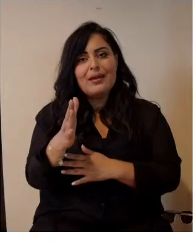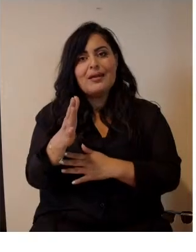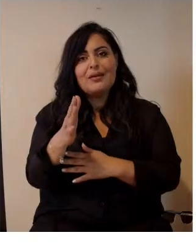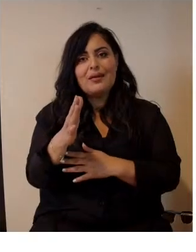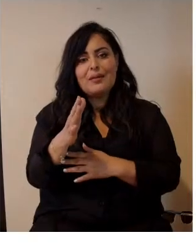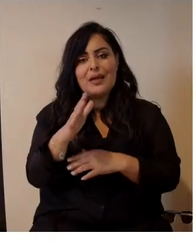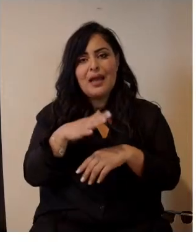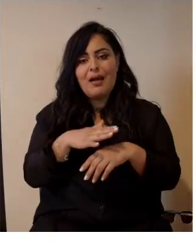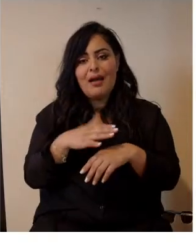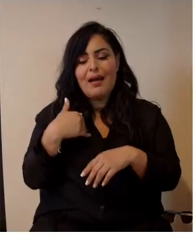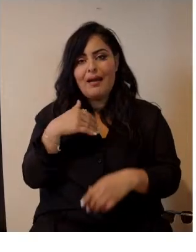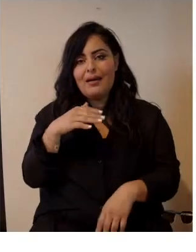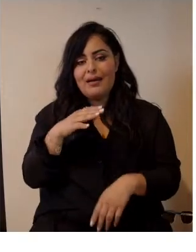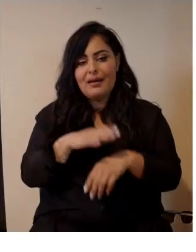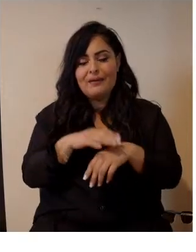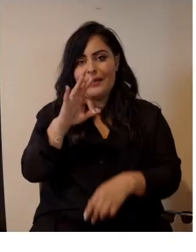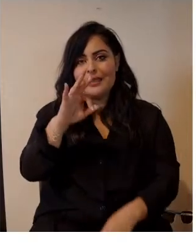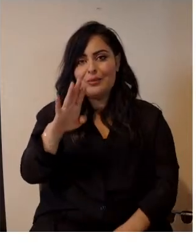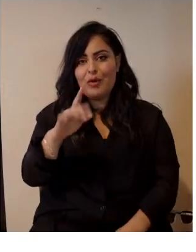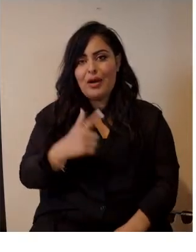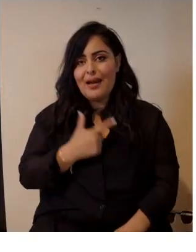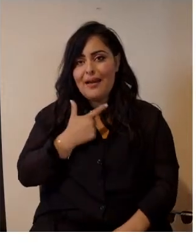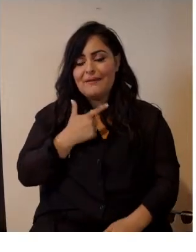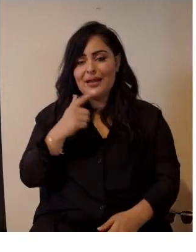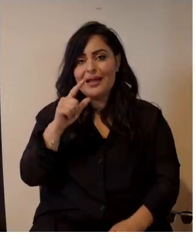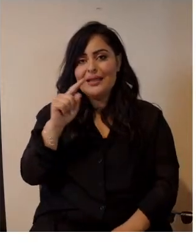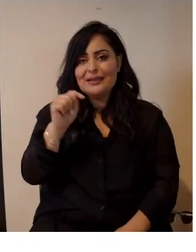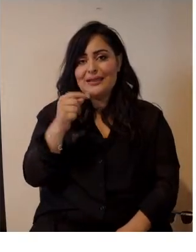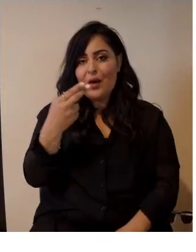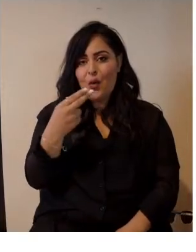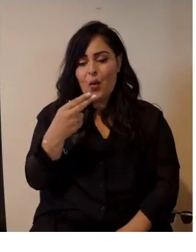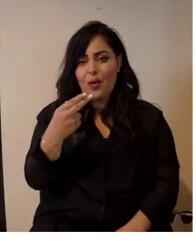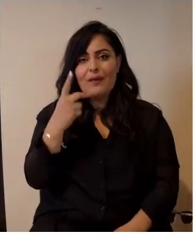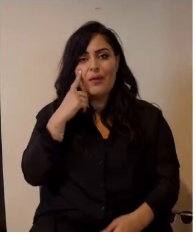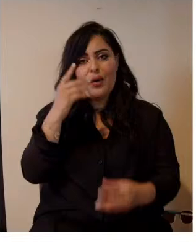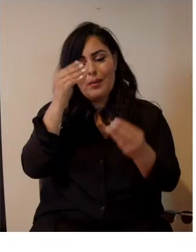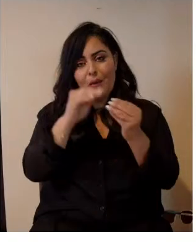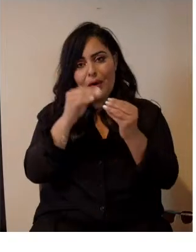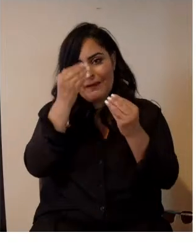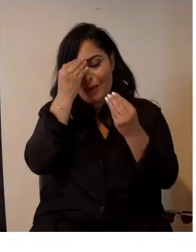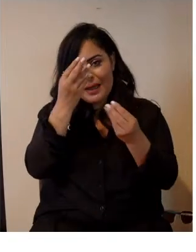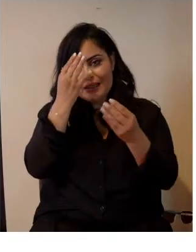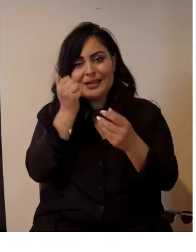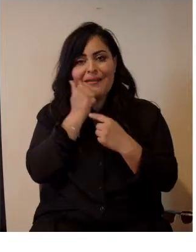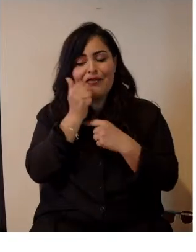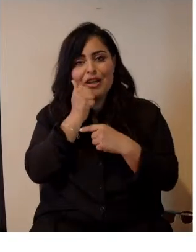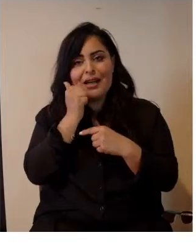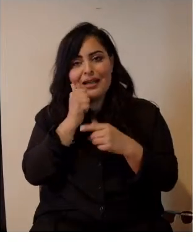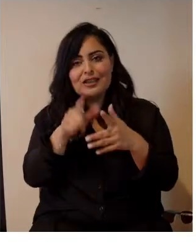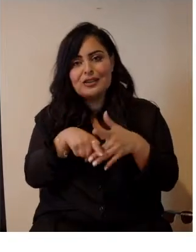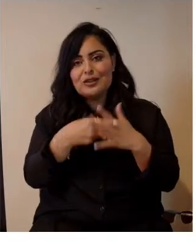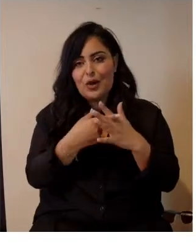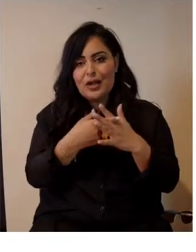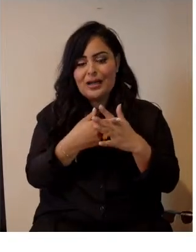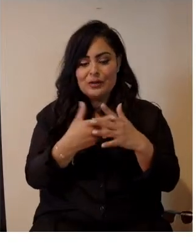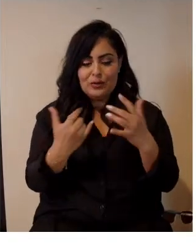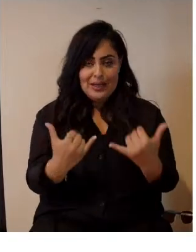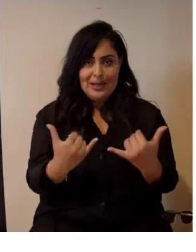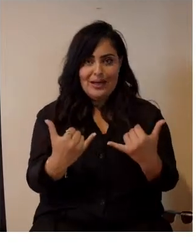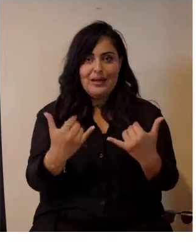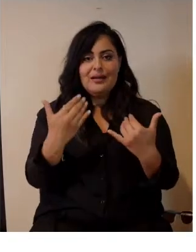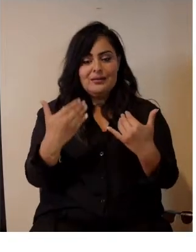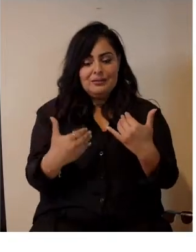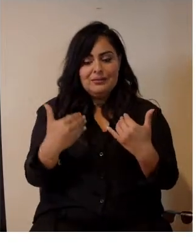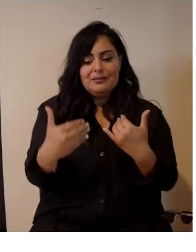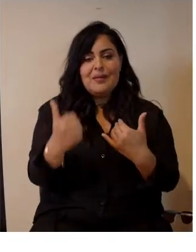Facebook Live, town halls, or basically just information daily, starting, we started today, but they'll